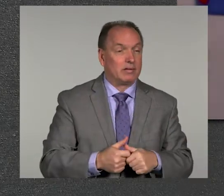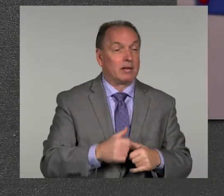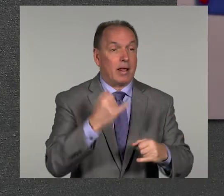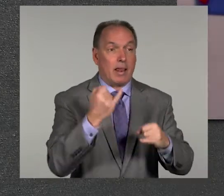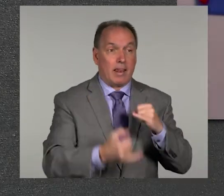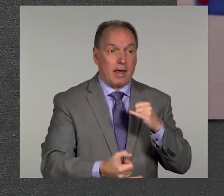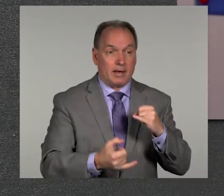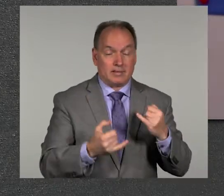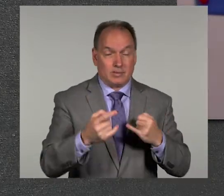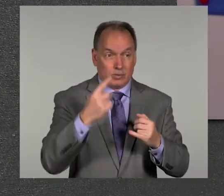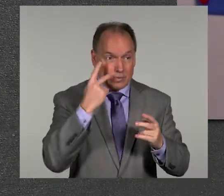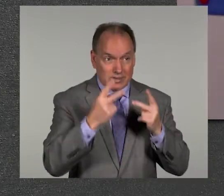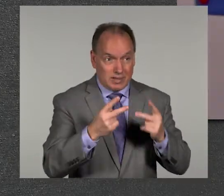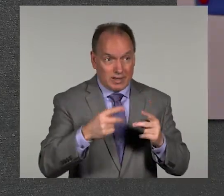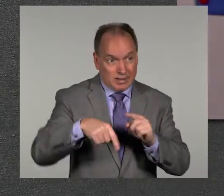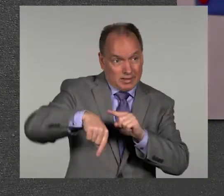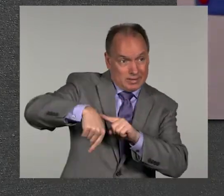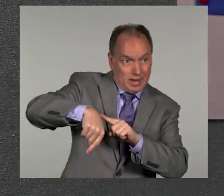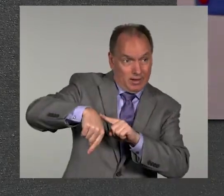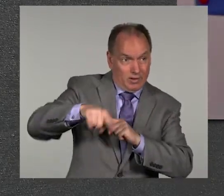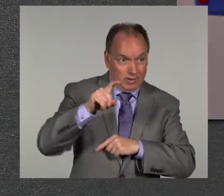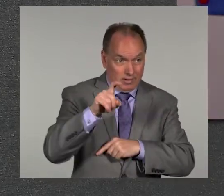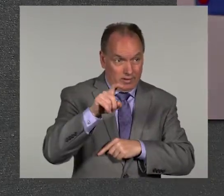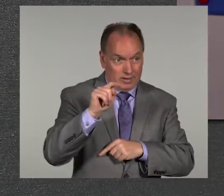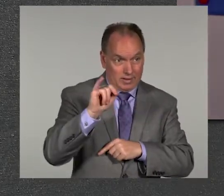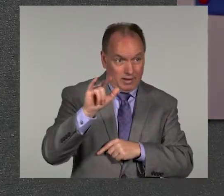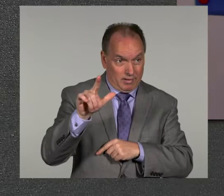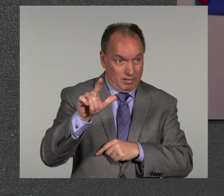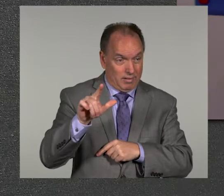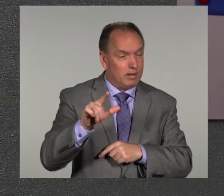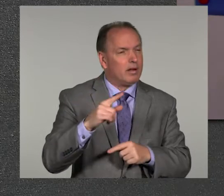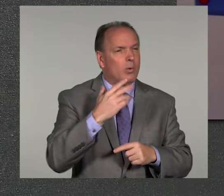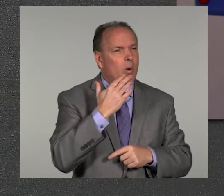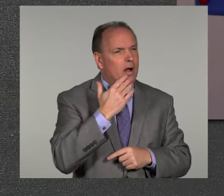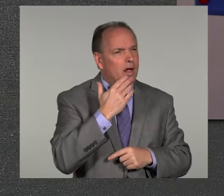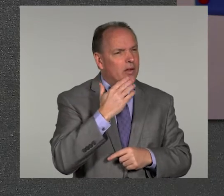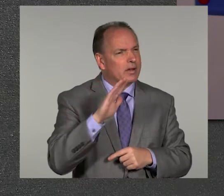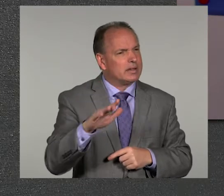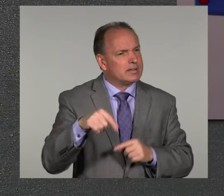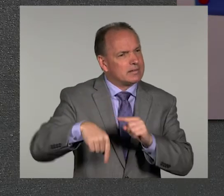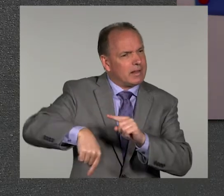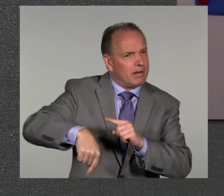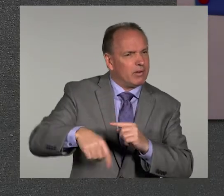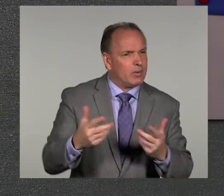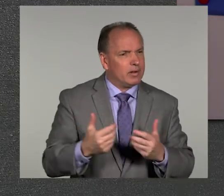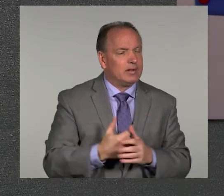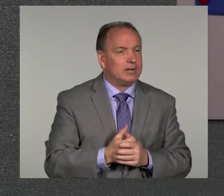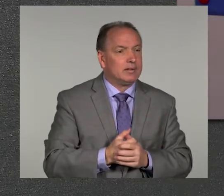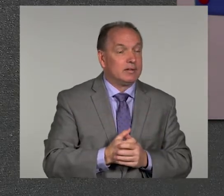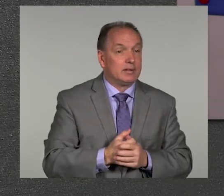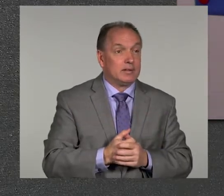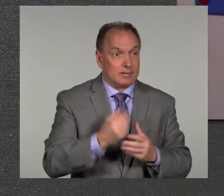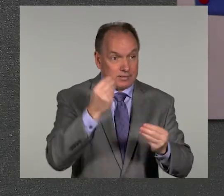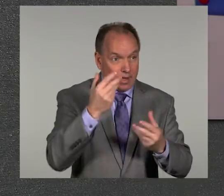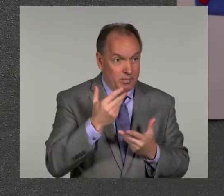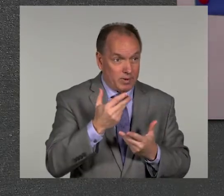right, and last thing, if you could see a tail, what color is his tail? All right, I want you to shout that out in